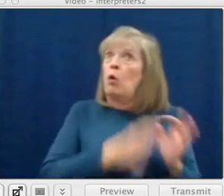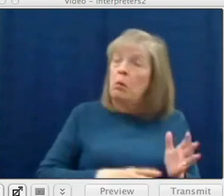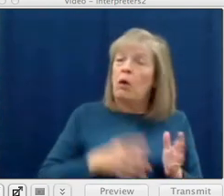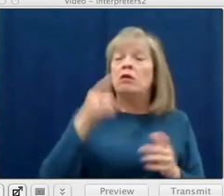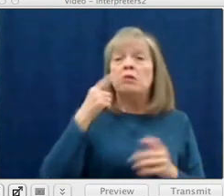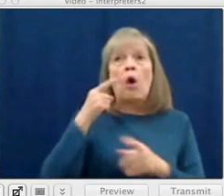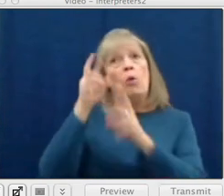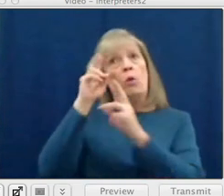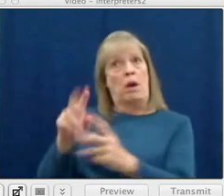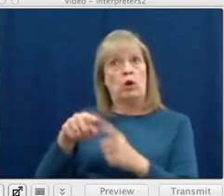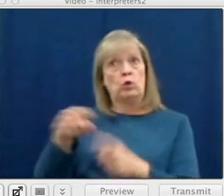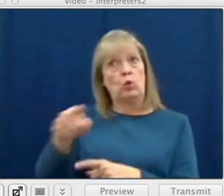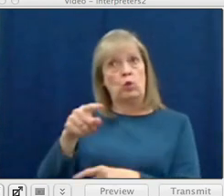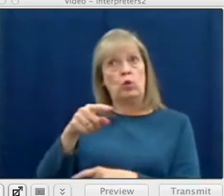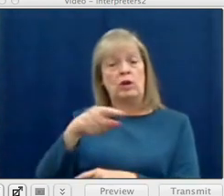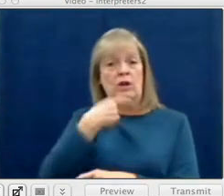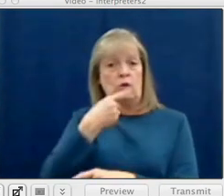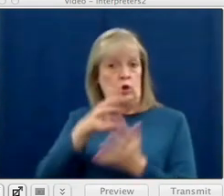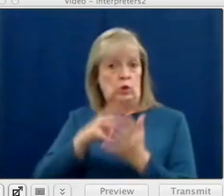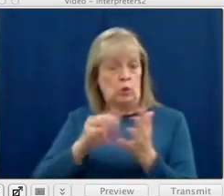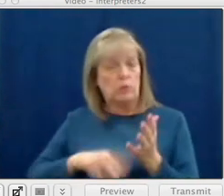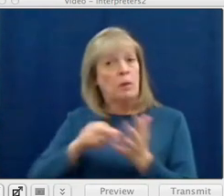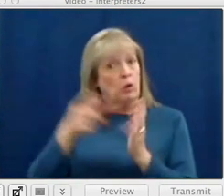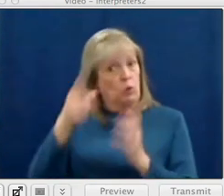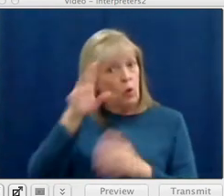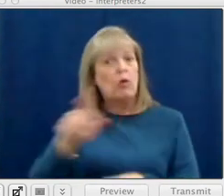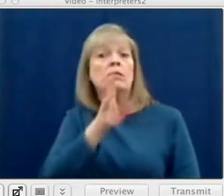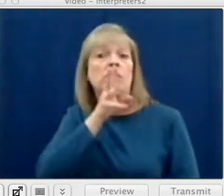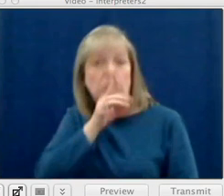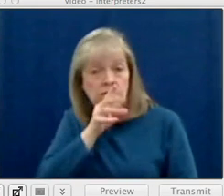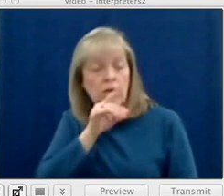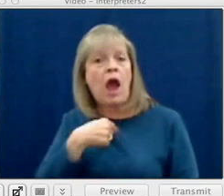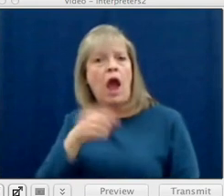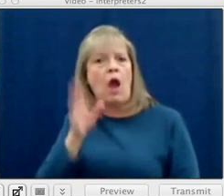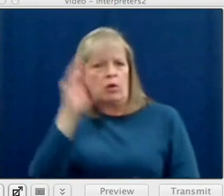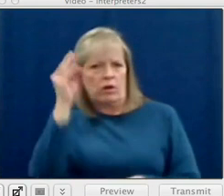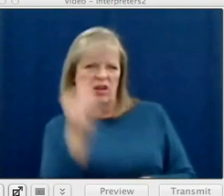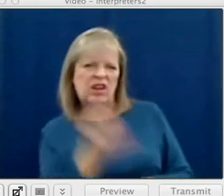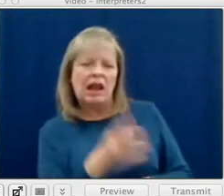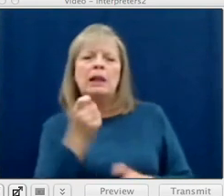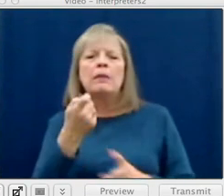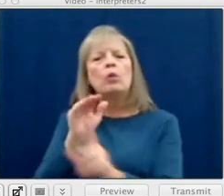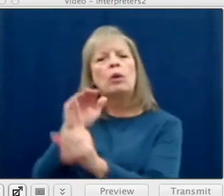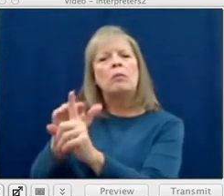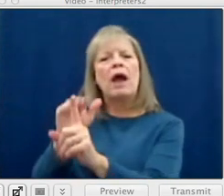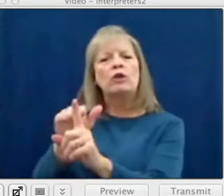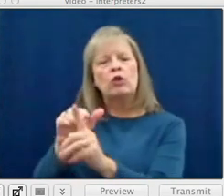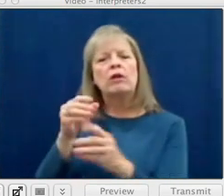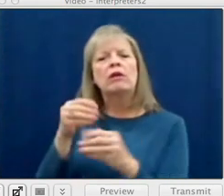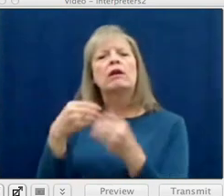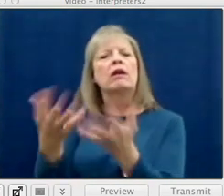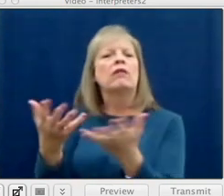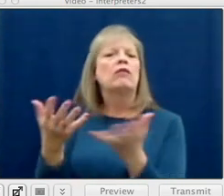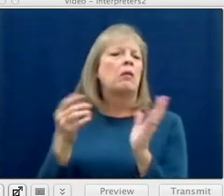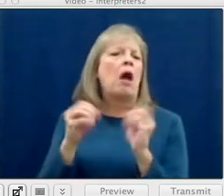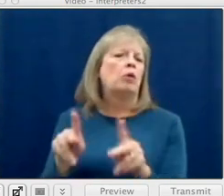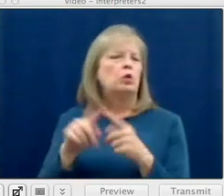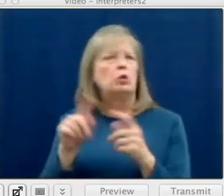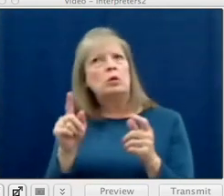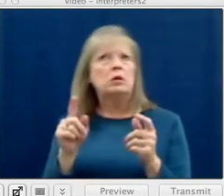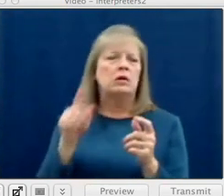understand. If you say this, it's going to be relayed, right, so that reminder, giving them the benefit of the doubt. Since the hearing